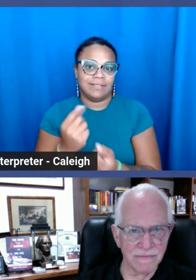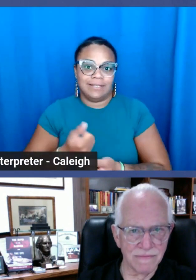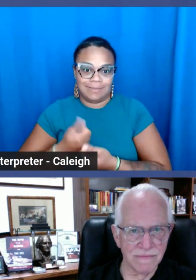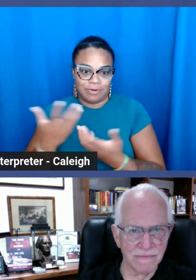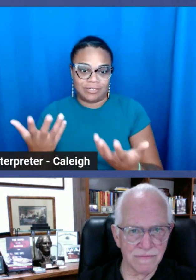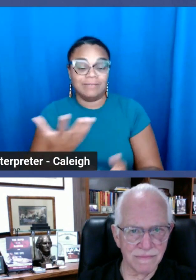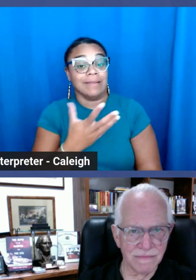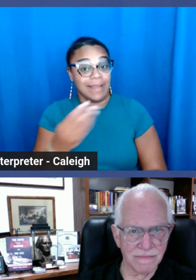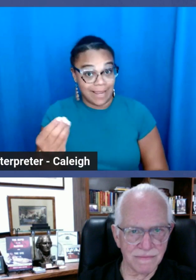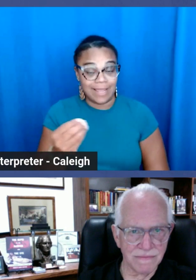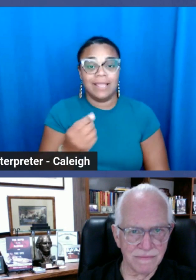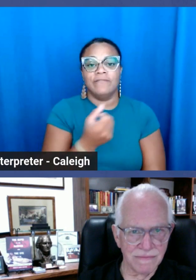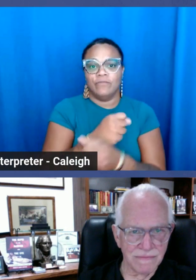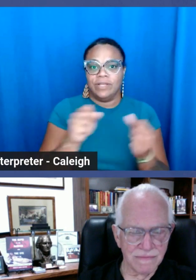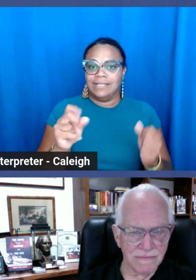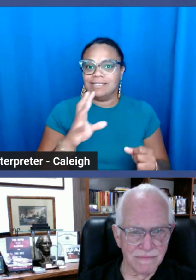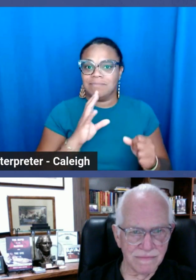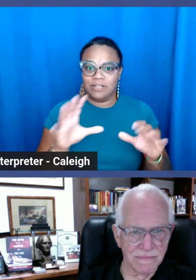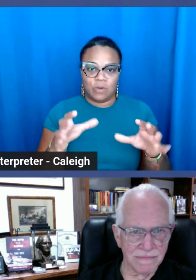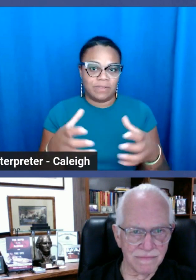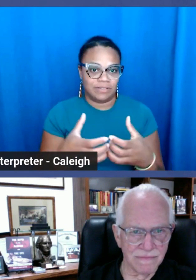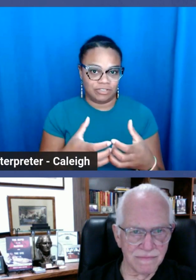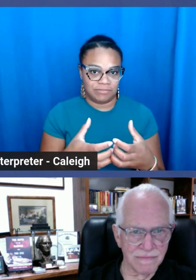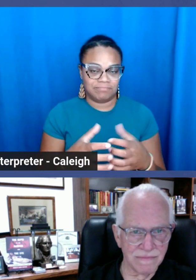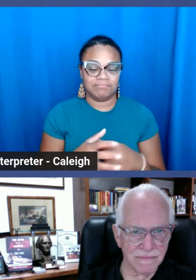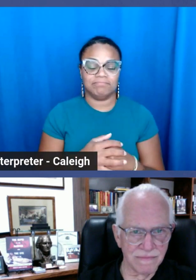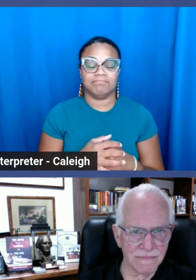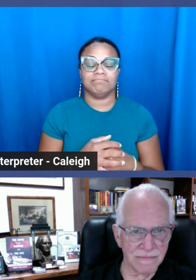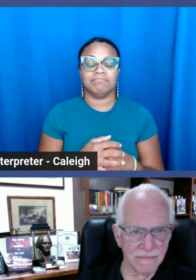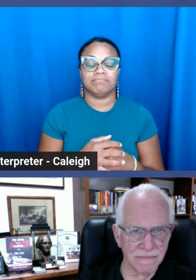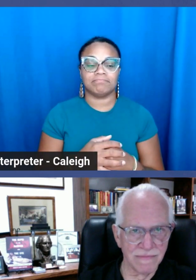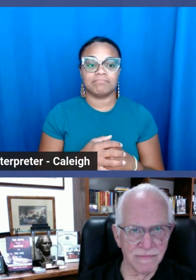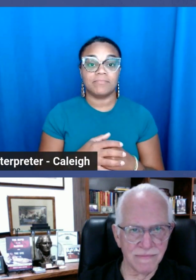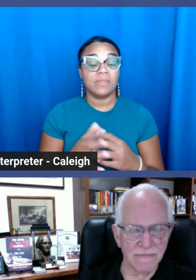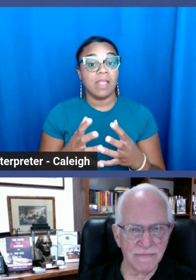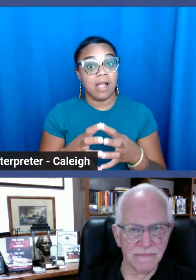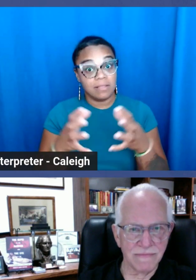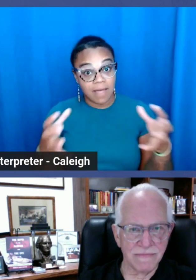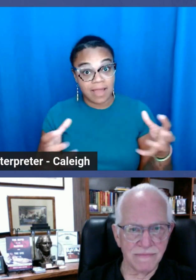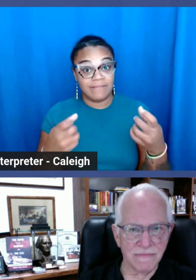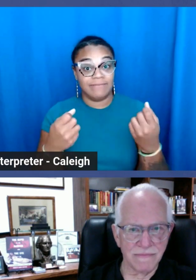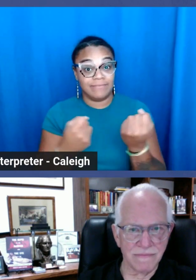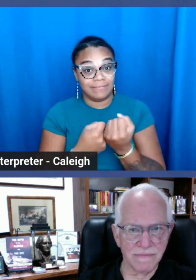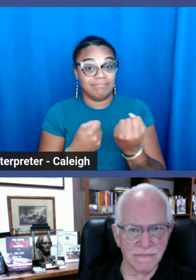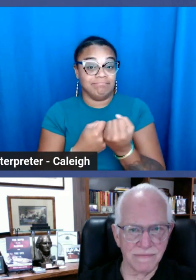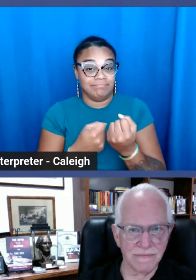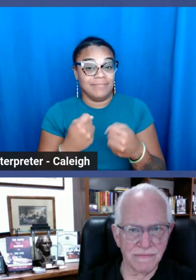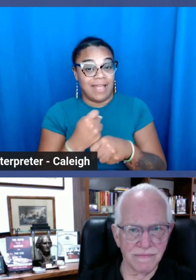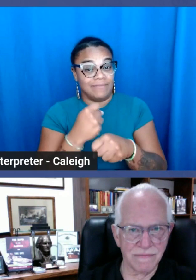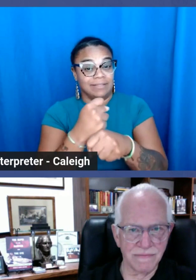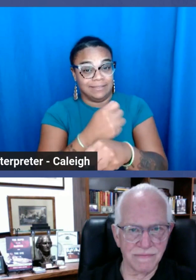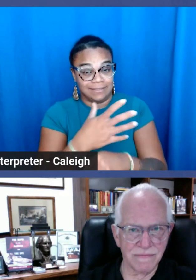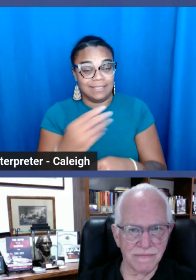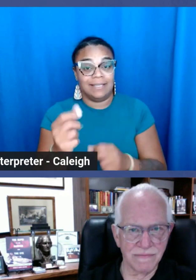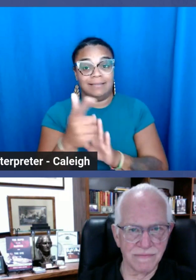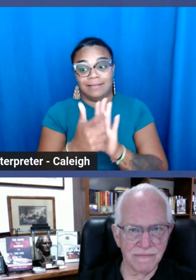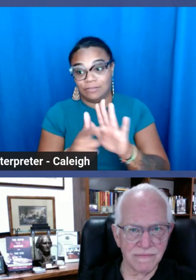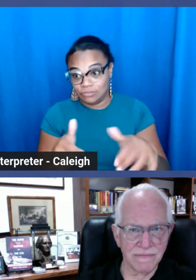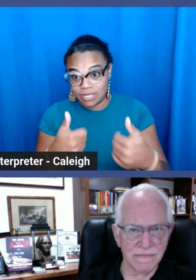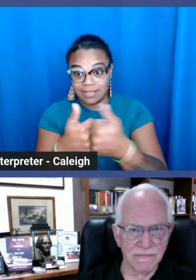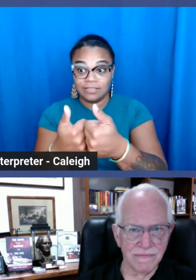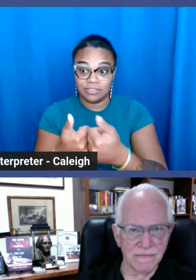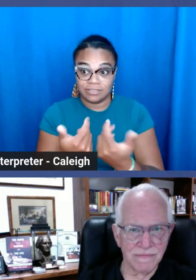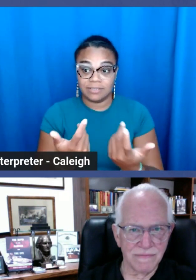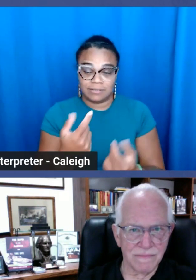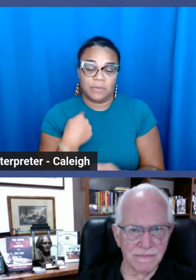of this advocacy and these legal challenges, in one way or another, we